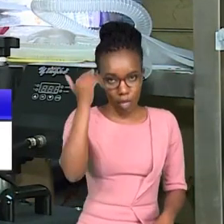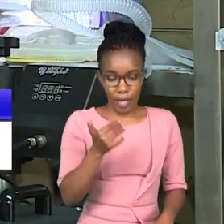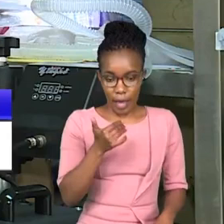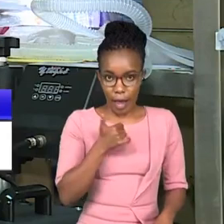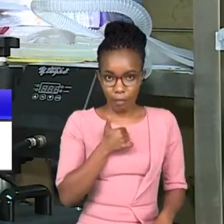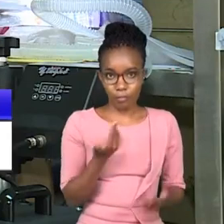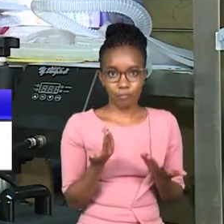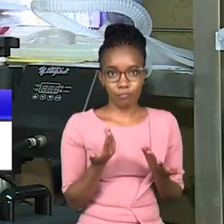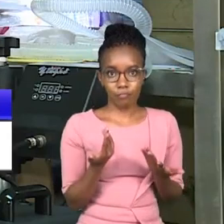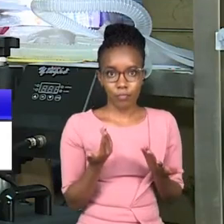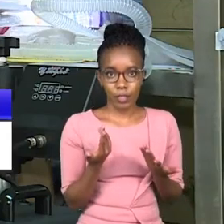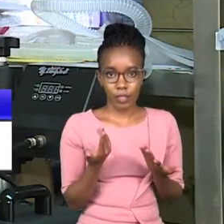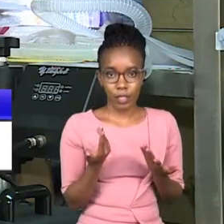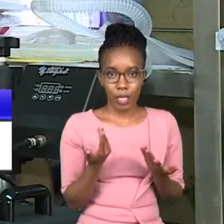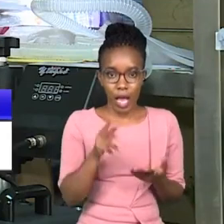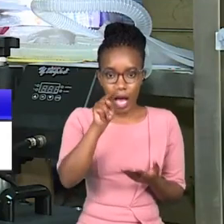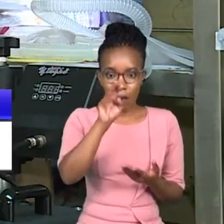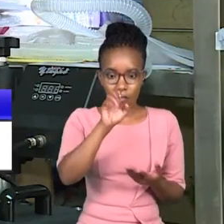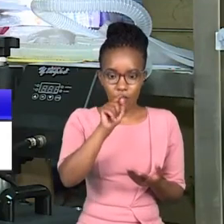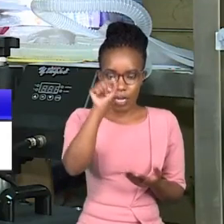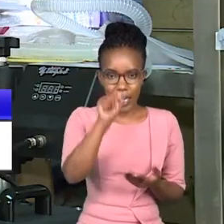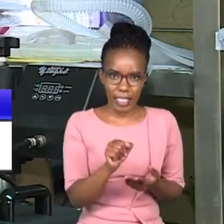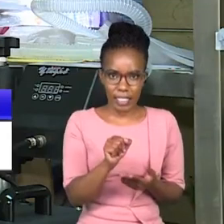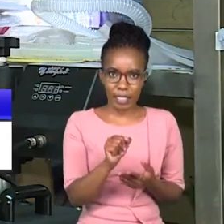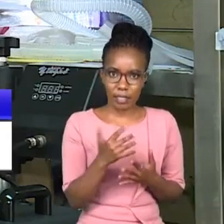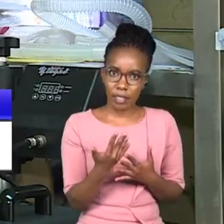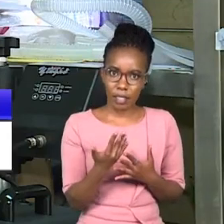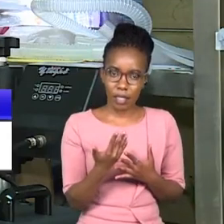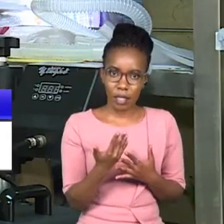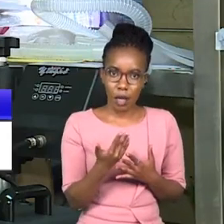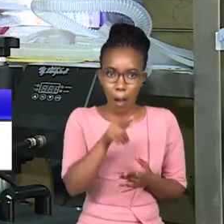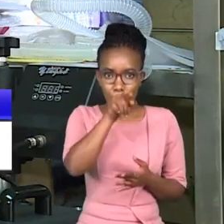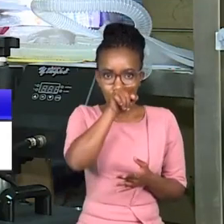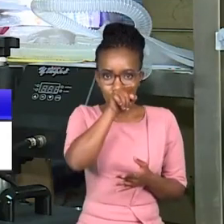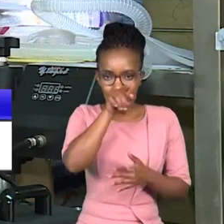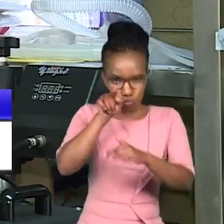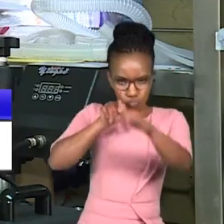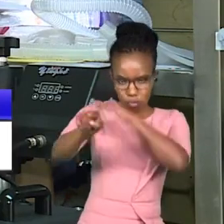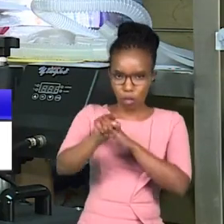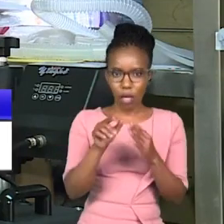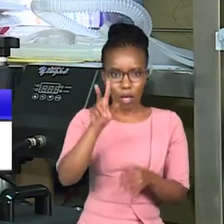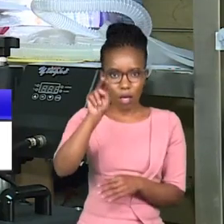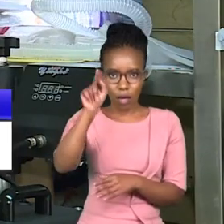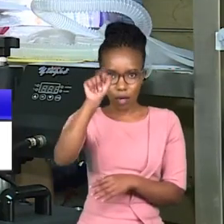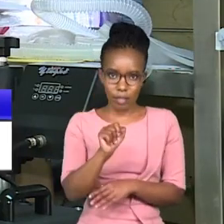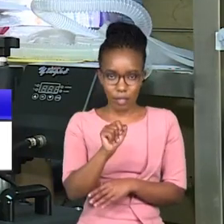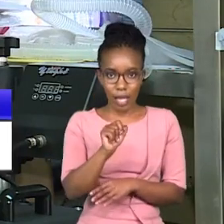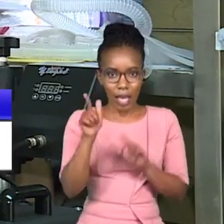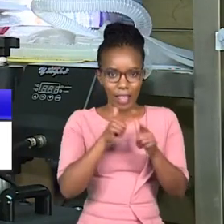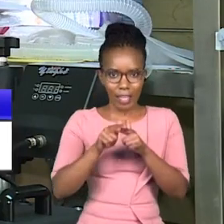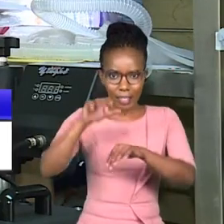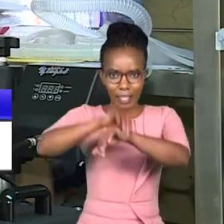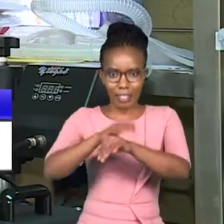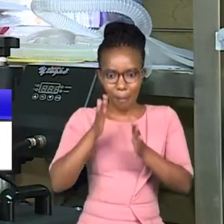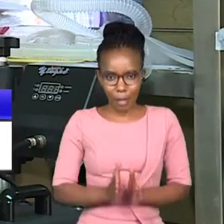those non-treated mosquito nets which the mosquito might be able to squeeze through and reach the person. That